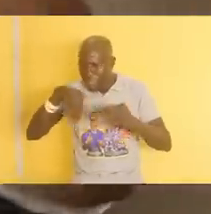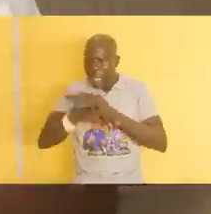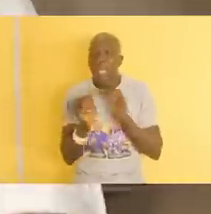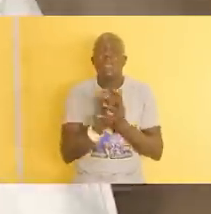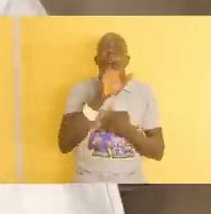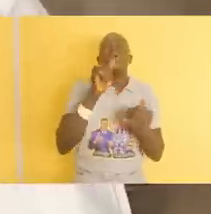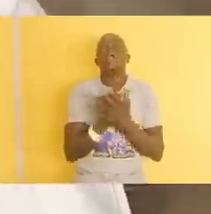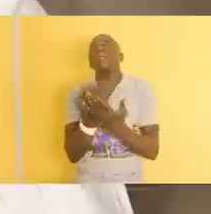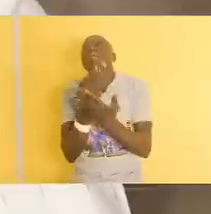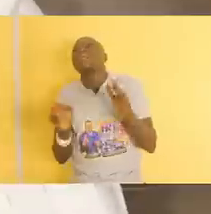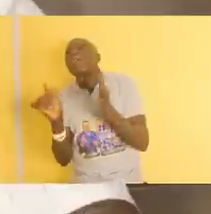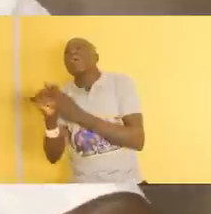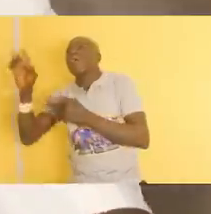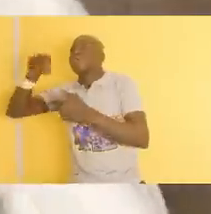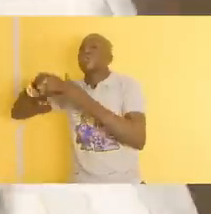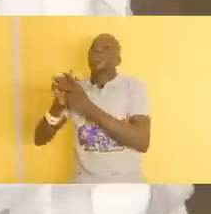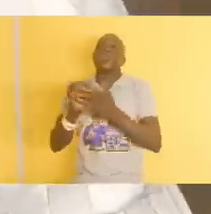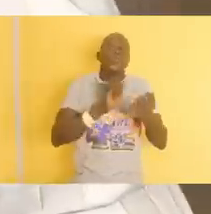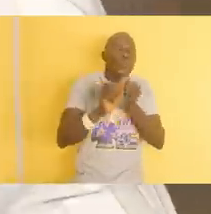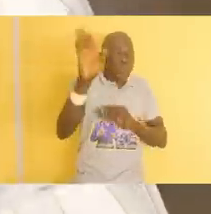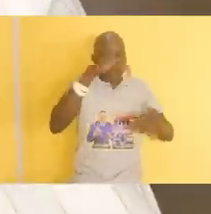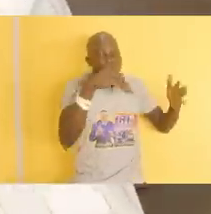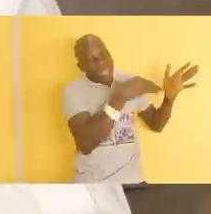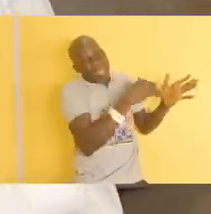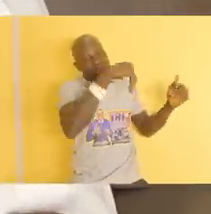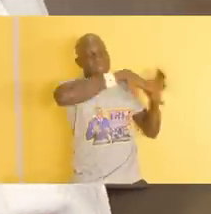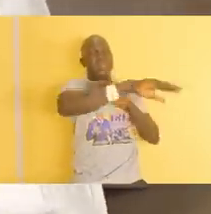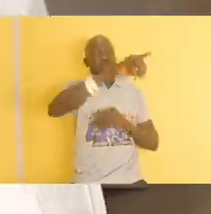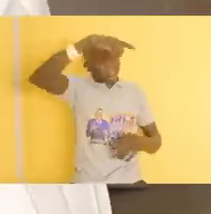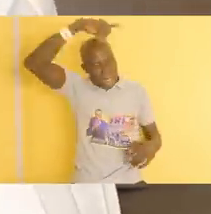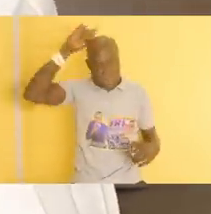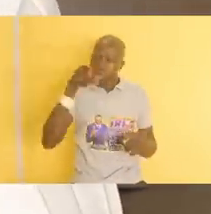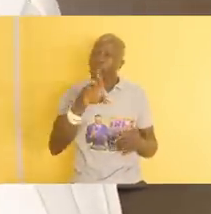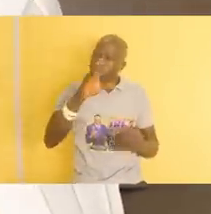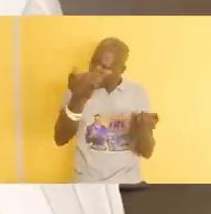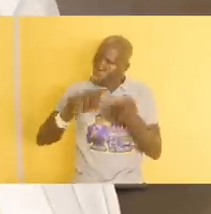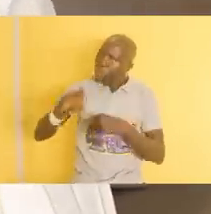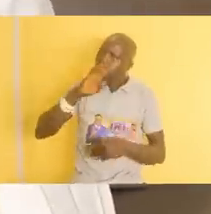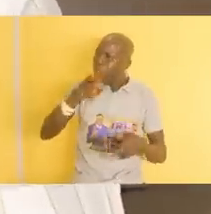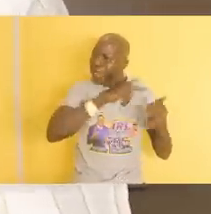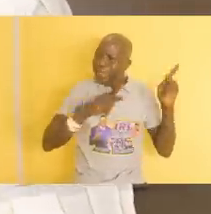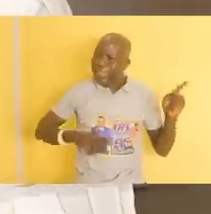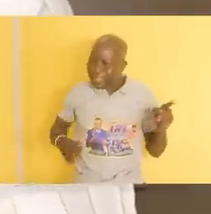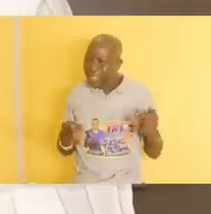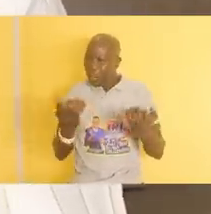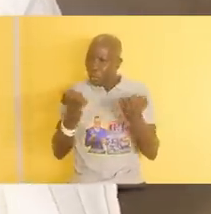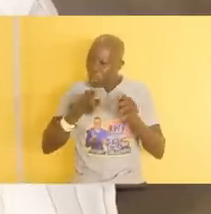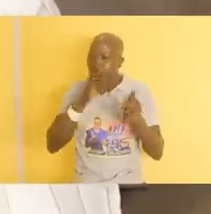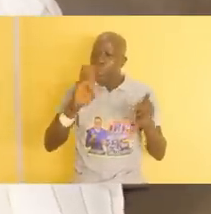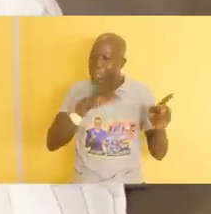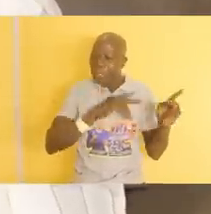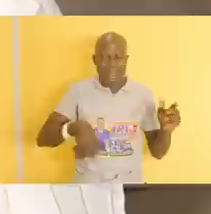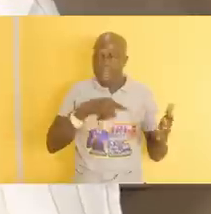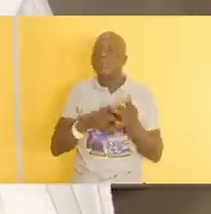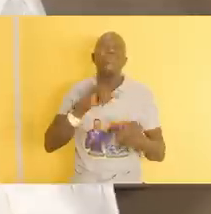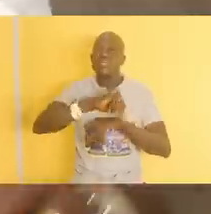Oh, go, look at that. That affects David. He wanna affect your back. You too want to revenge. Affect your back. You want to be a true. Okay, he's